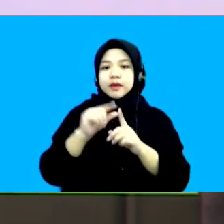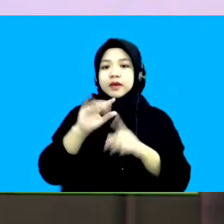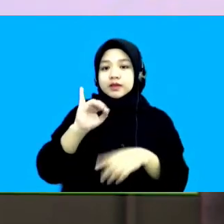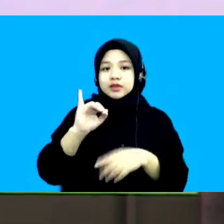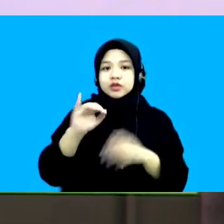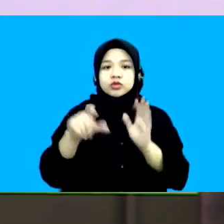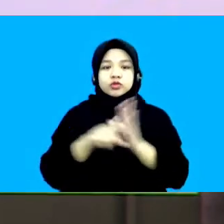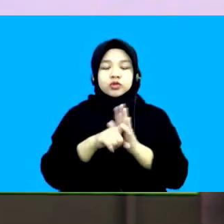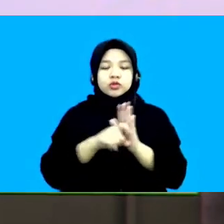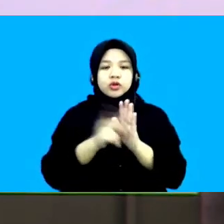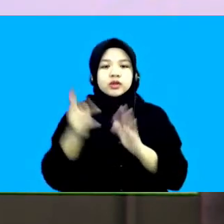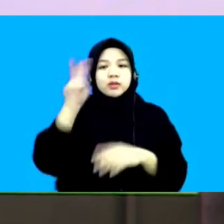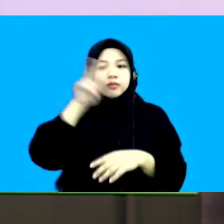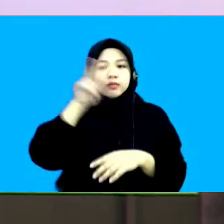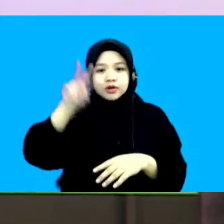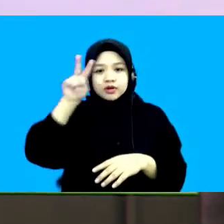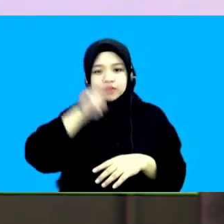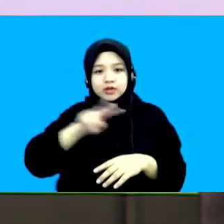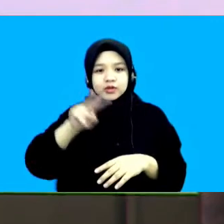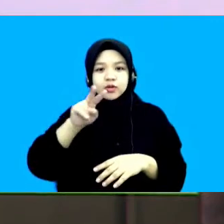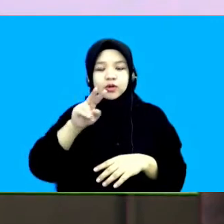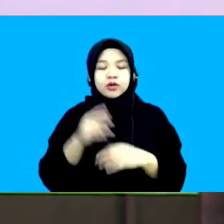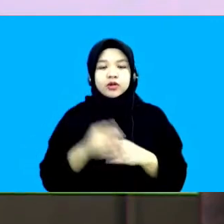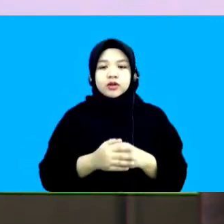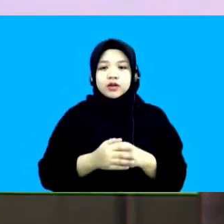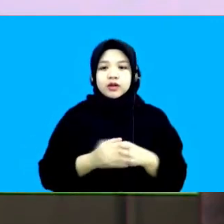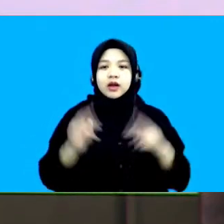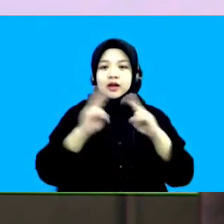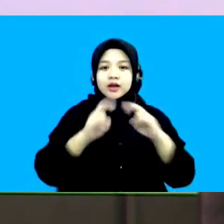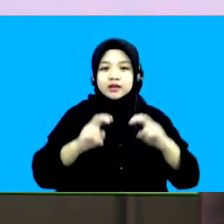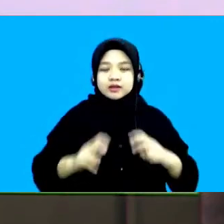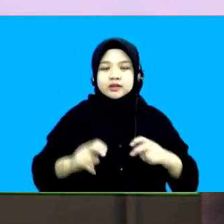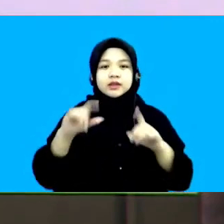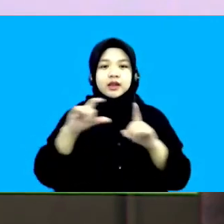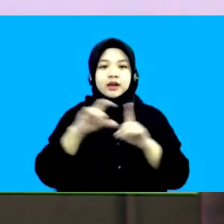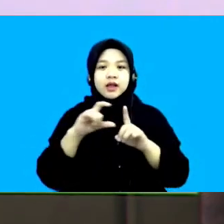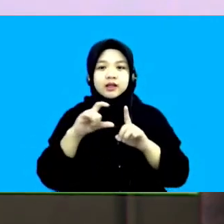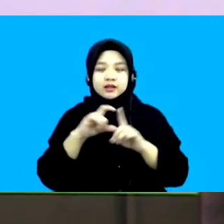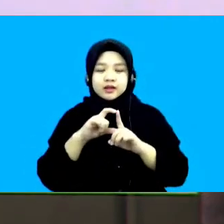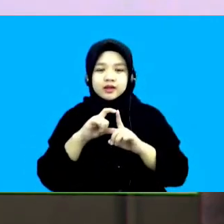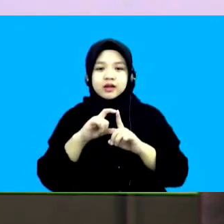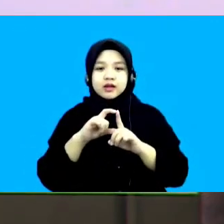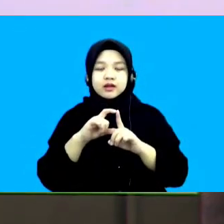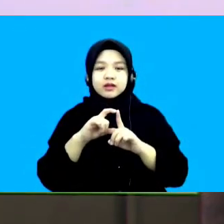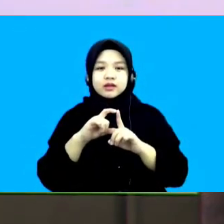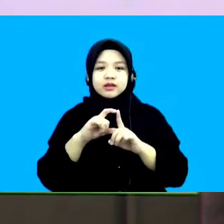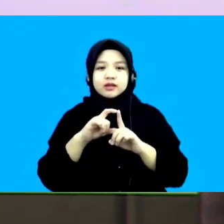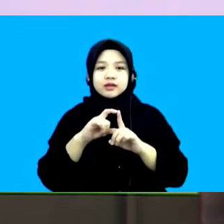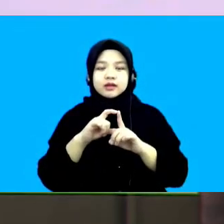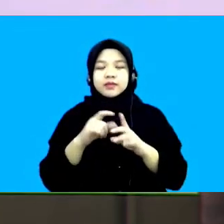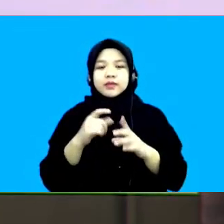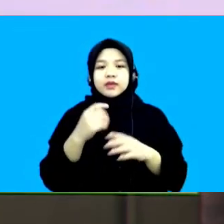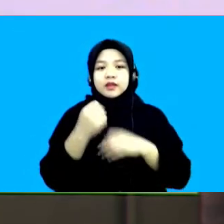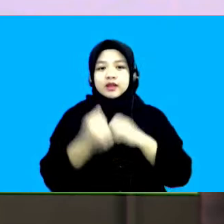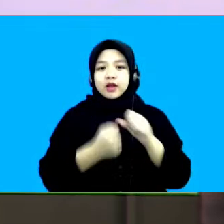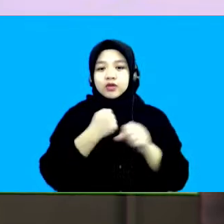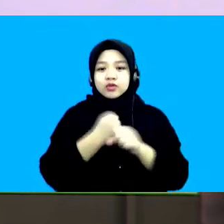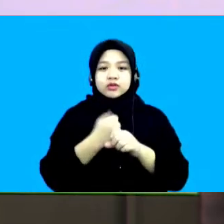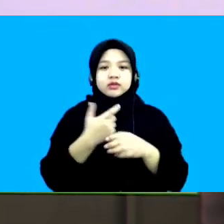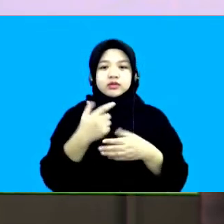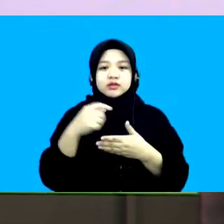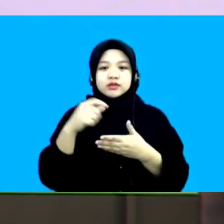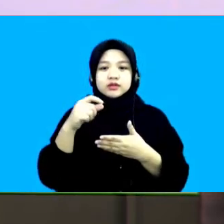From the online participants, we have 3 questions here. Diko, a